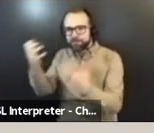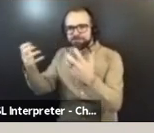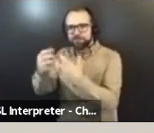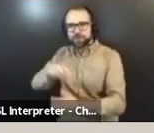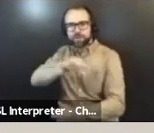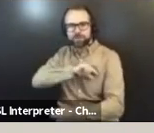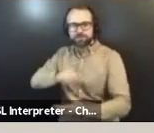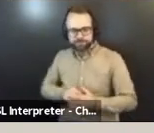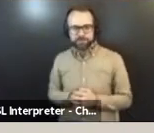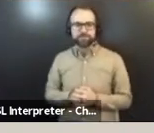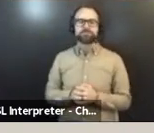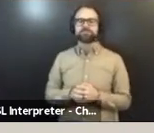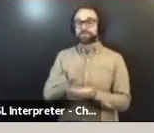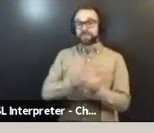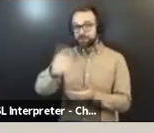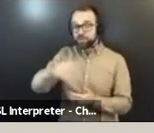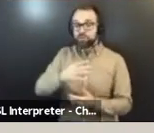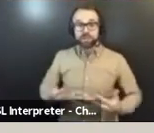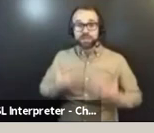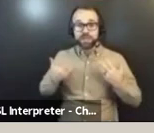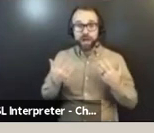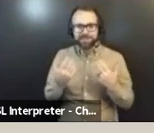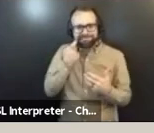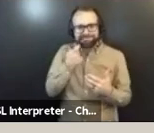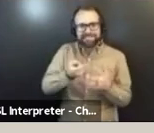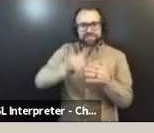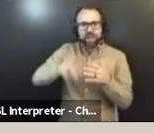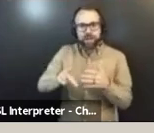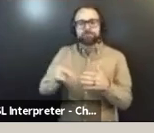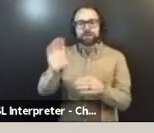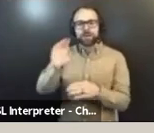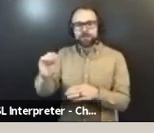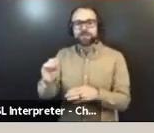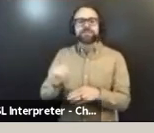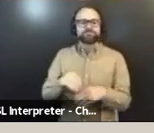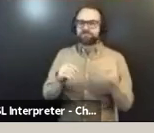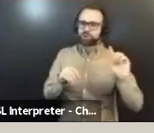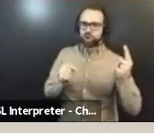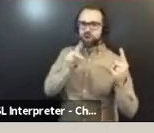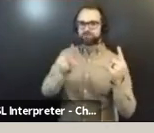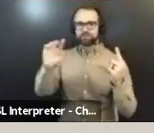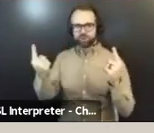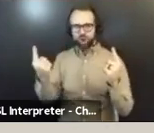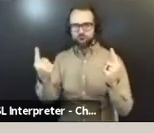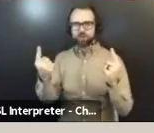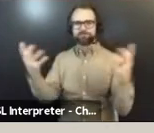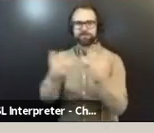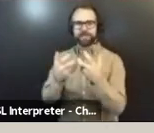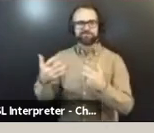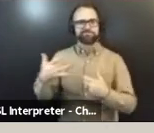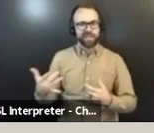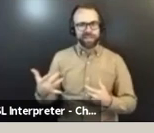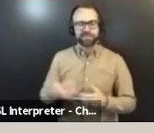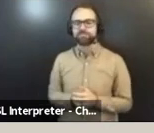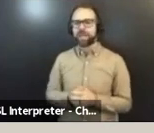young companies, I mentioned them, 90% of the programs are a dollar to dollar match. So how do you get approved on that? So